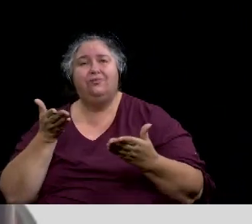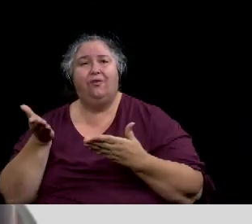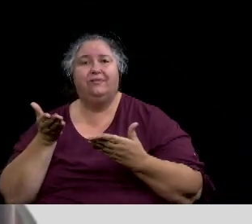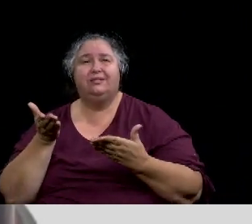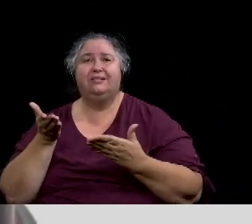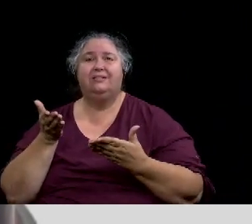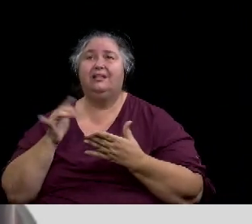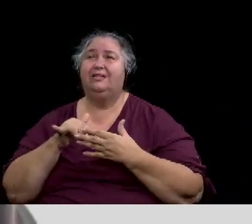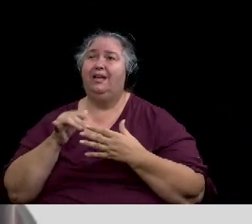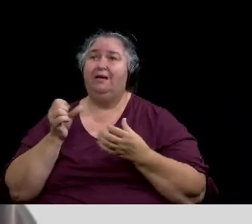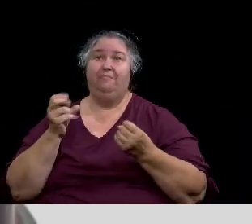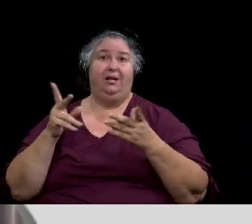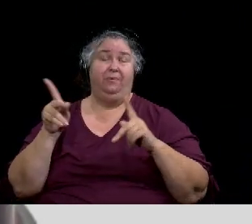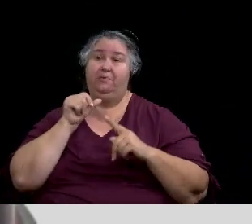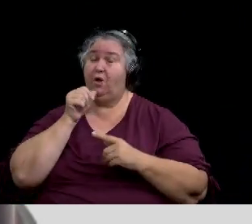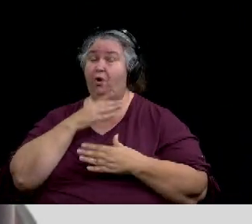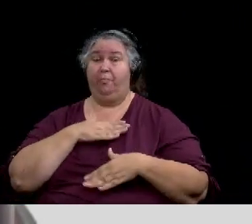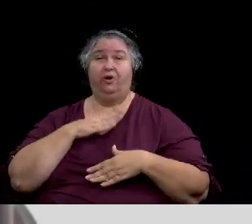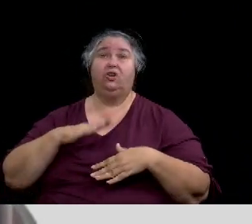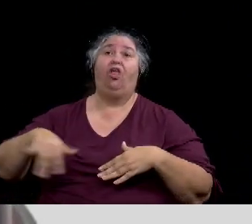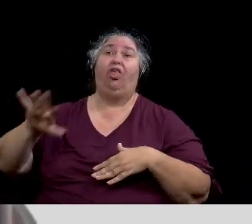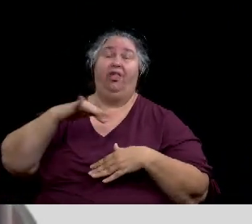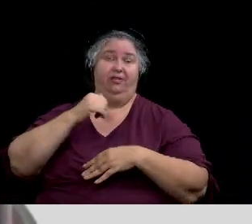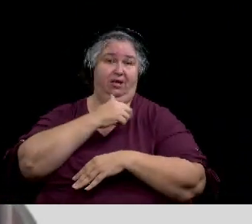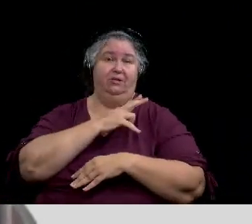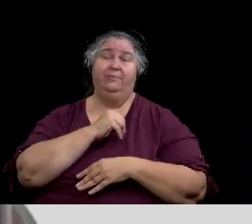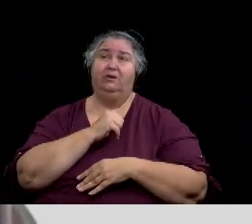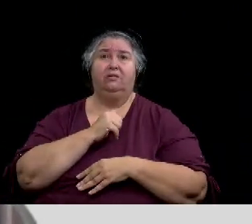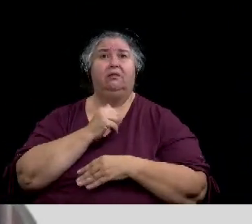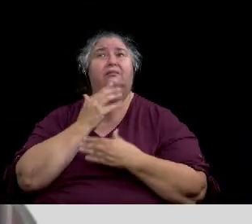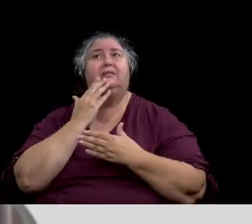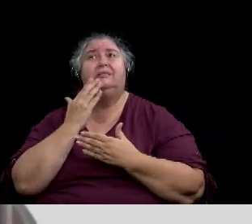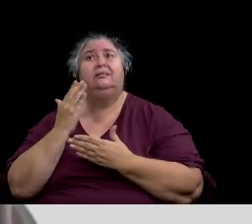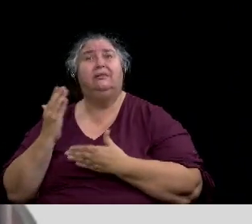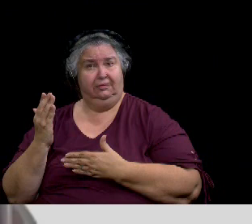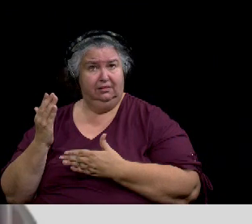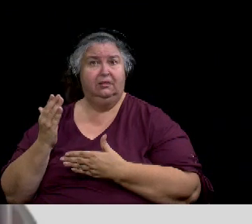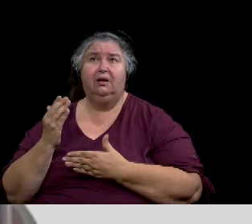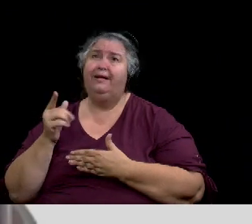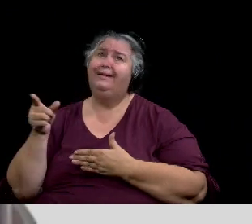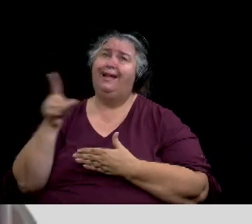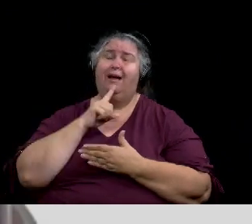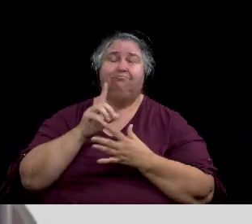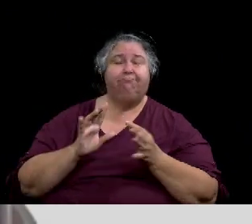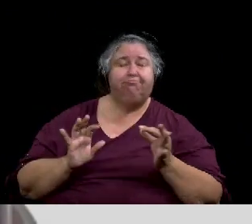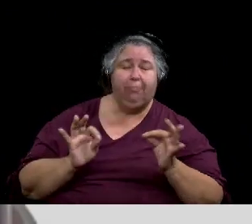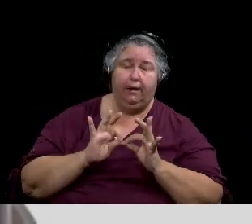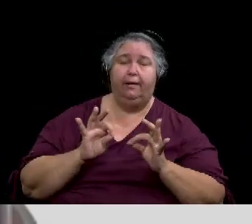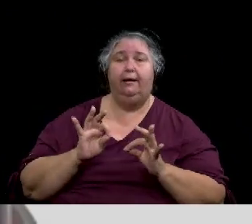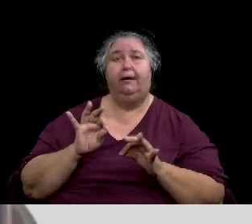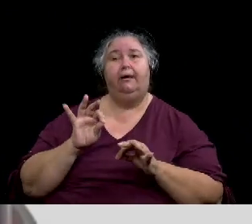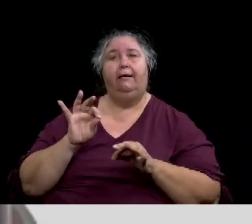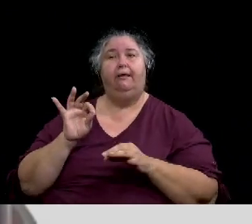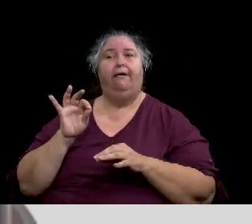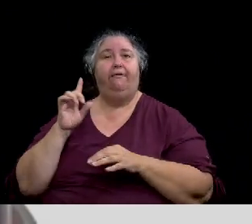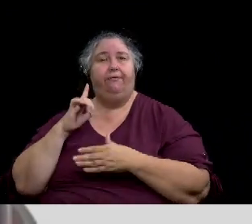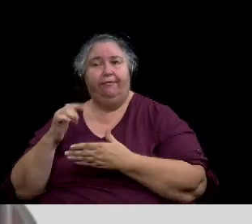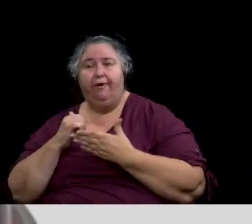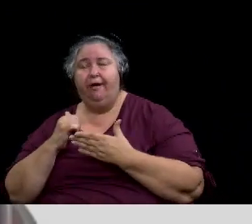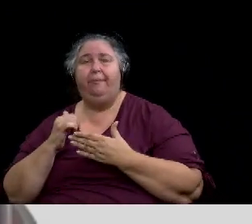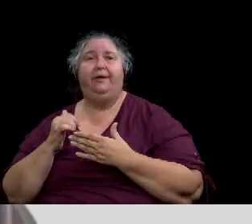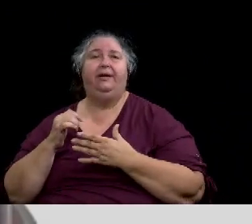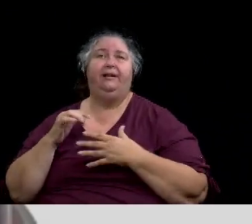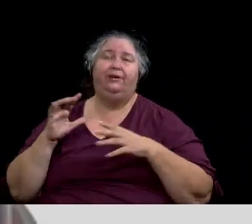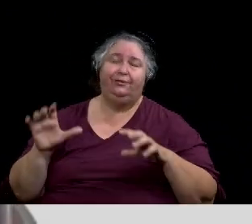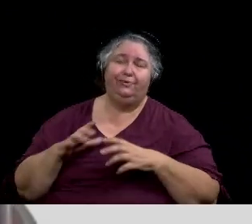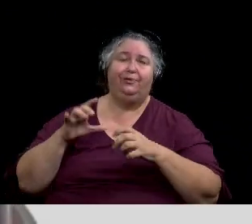many people don't appreciate across the hospital. They are key in all of this, and it's important that we